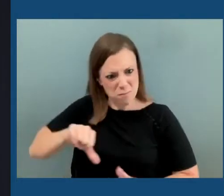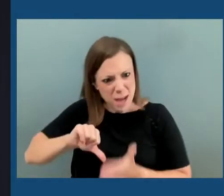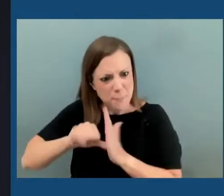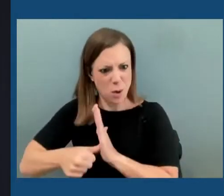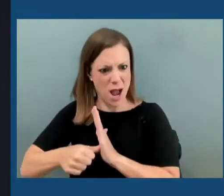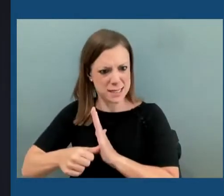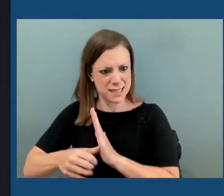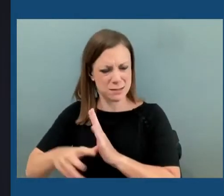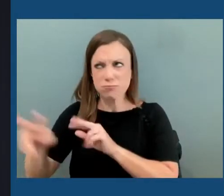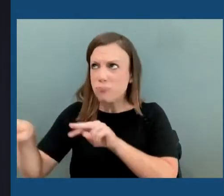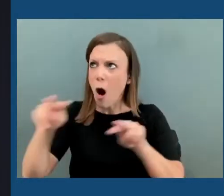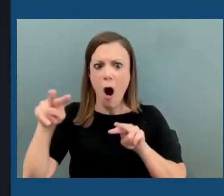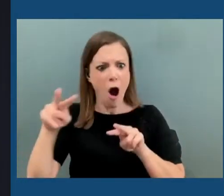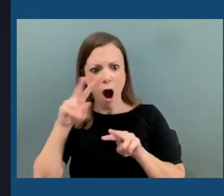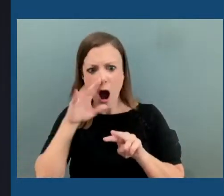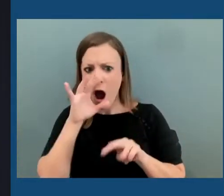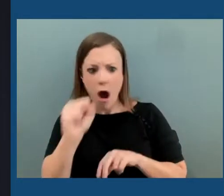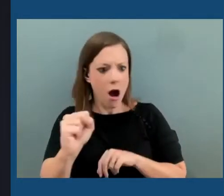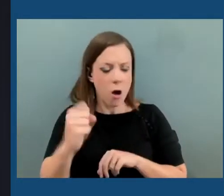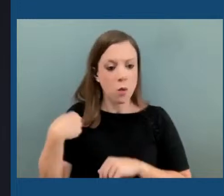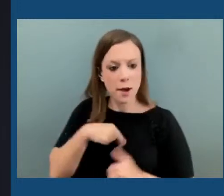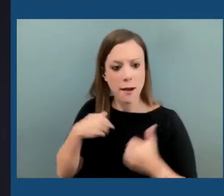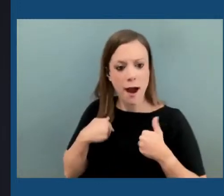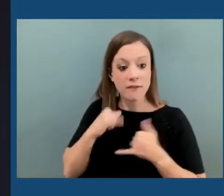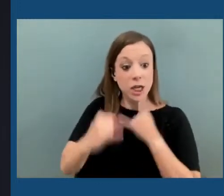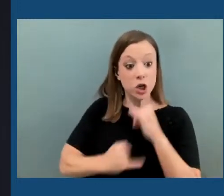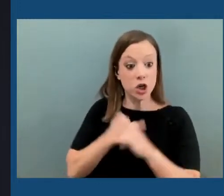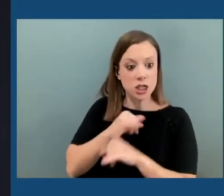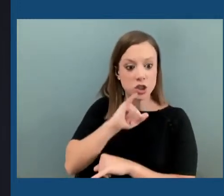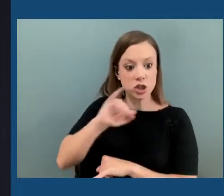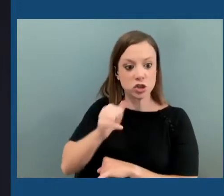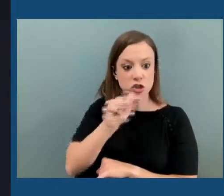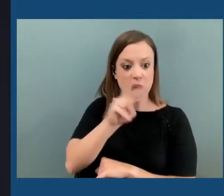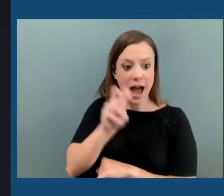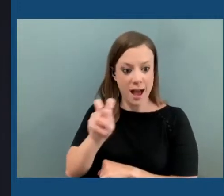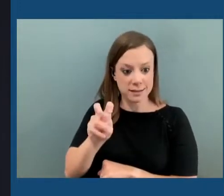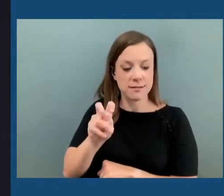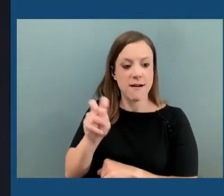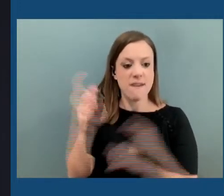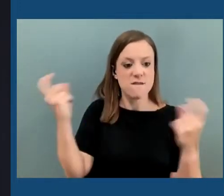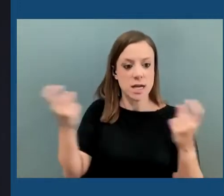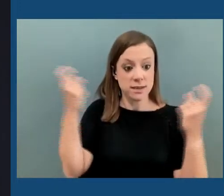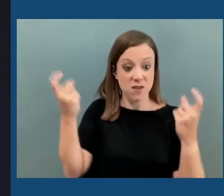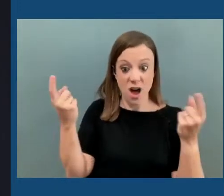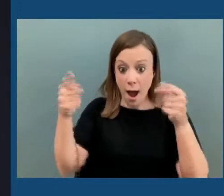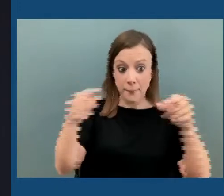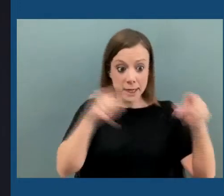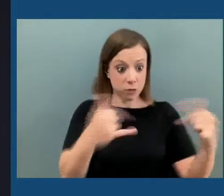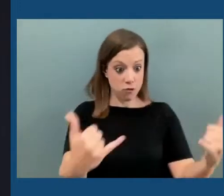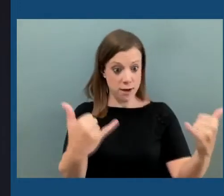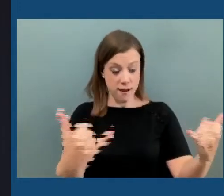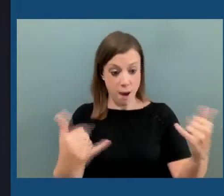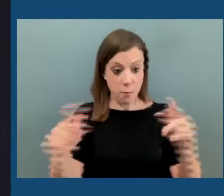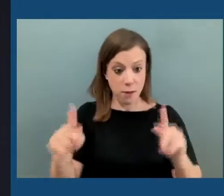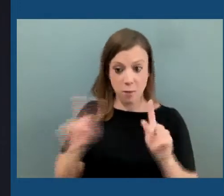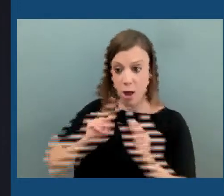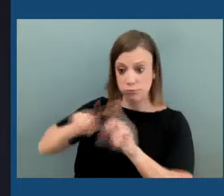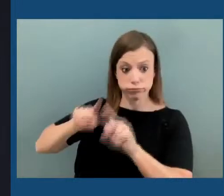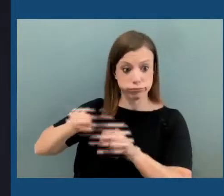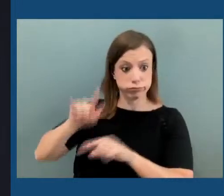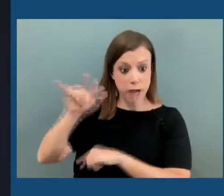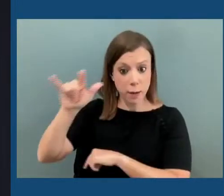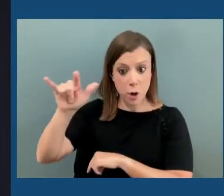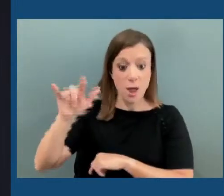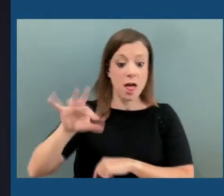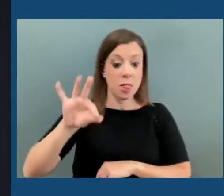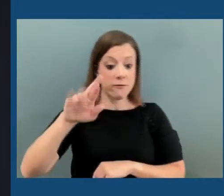Festival happening right now as I speak. Individuals from around the world, some of the most talented people in the world, are coming through our airport right now. The Fringe Festival